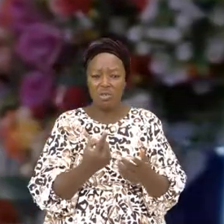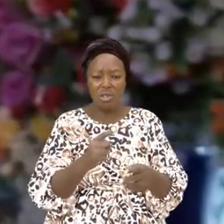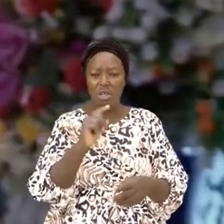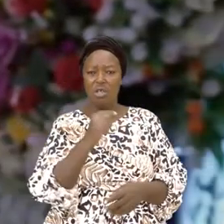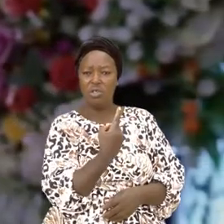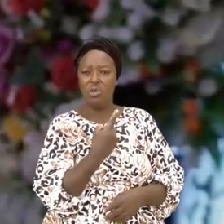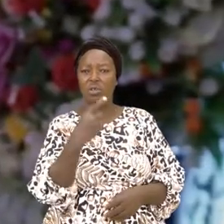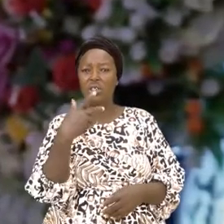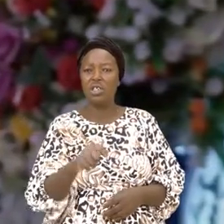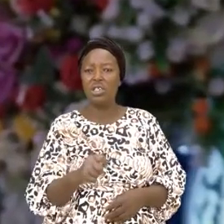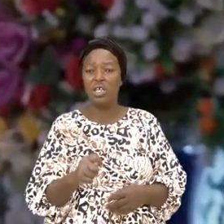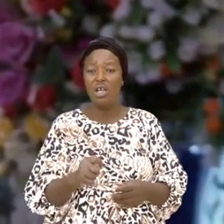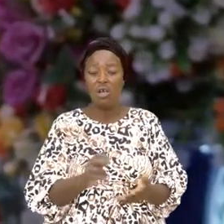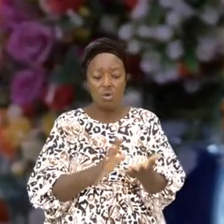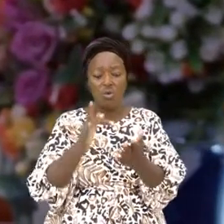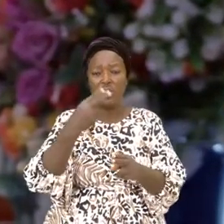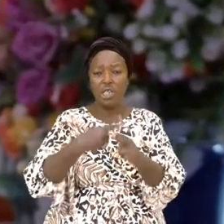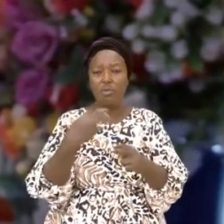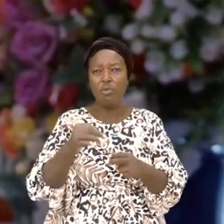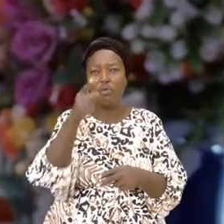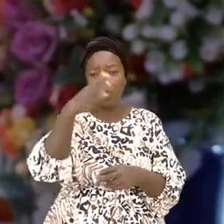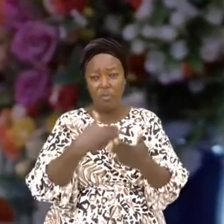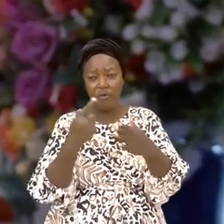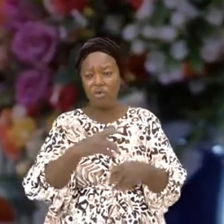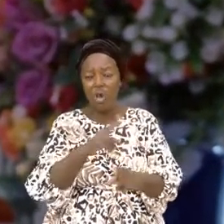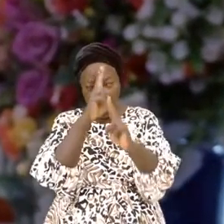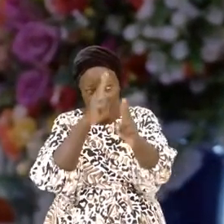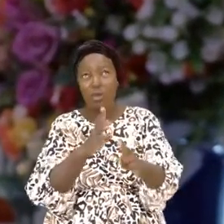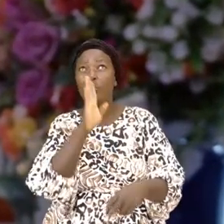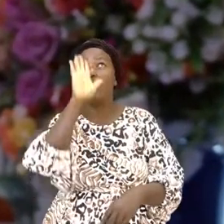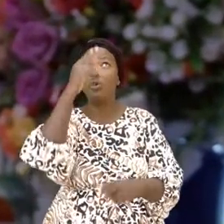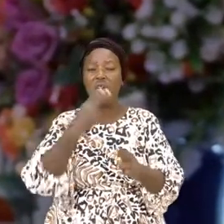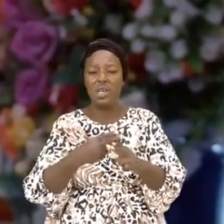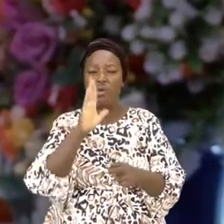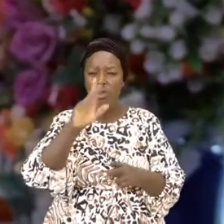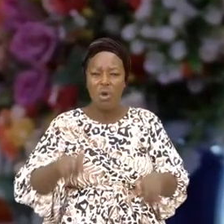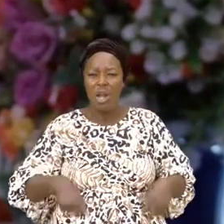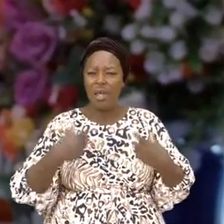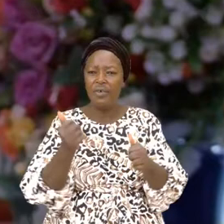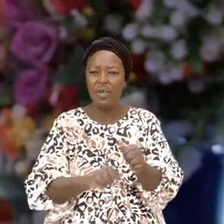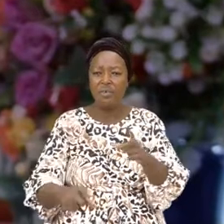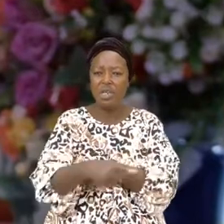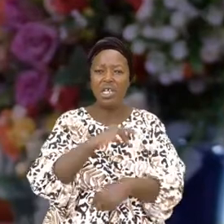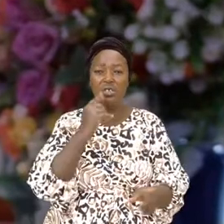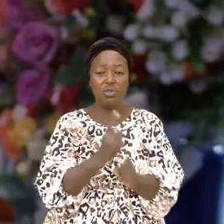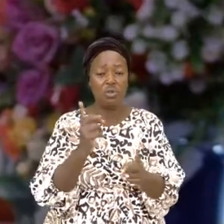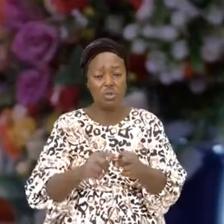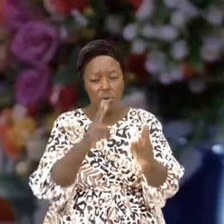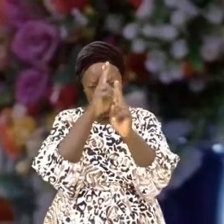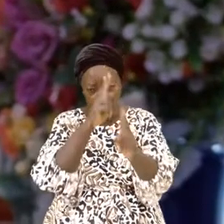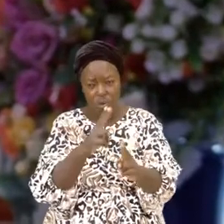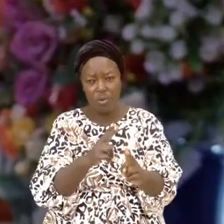name of God before you, hallowed be thy name. Your lifestyle is to honor,